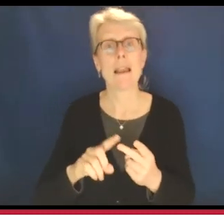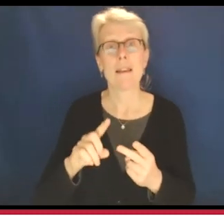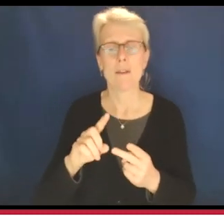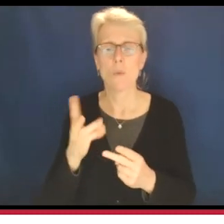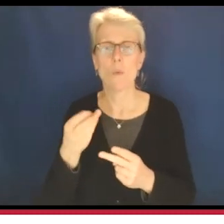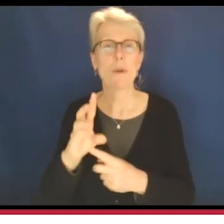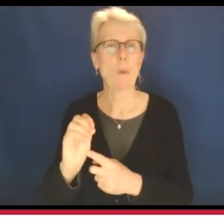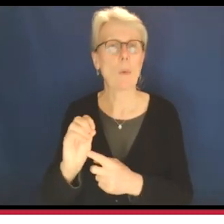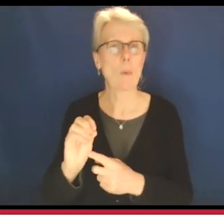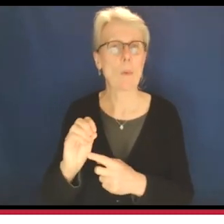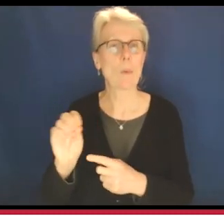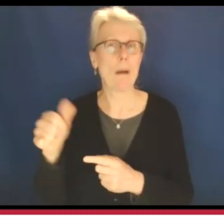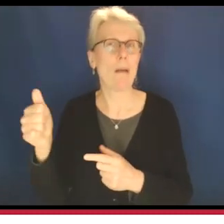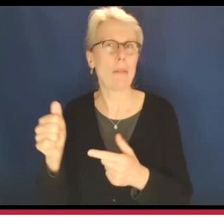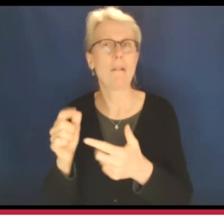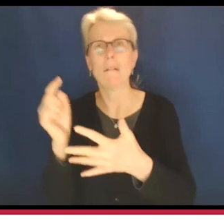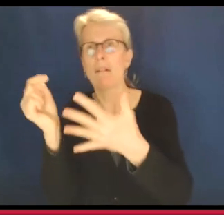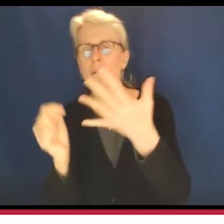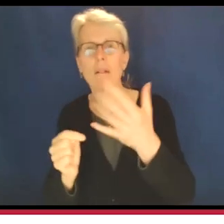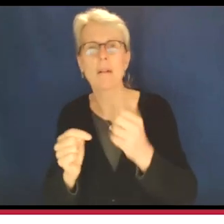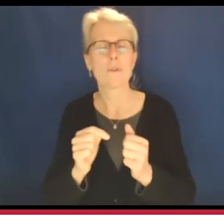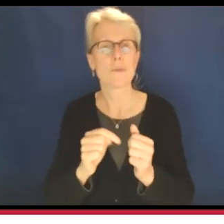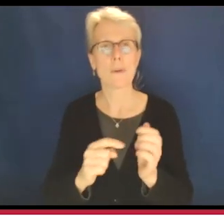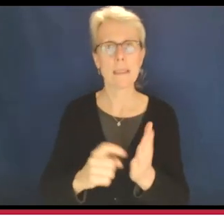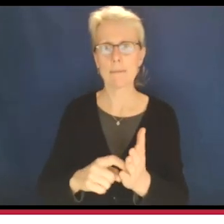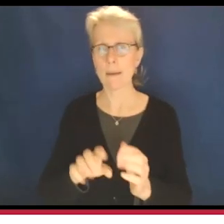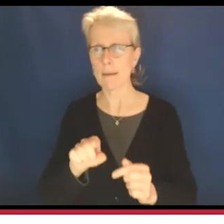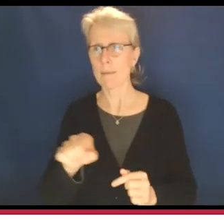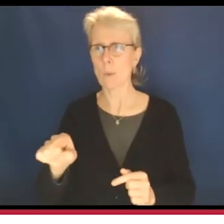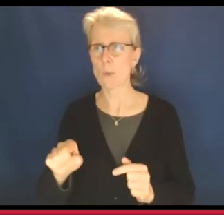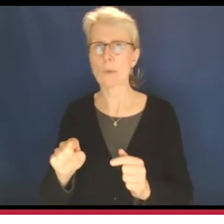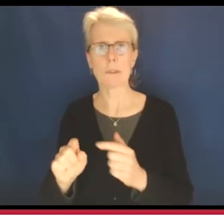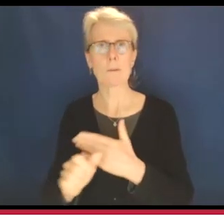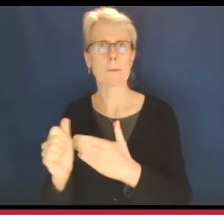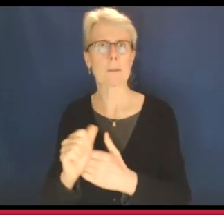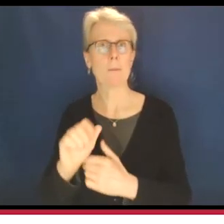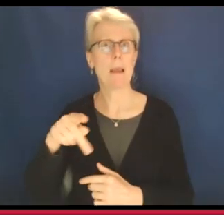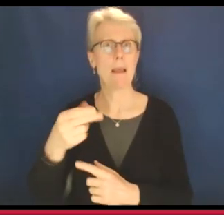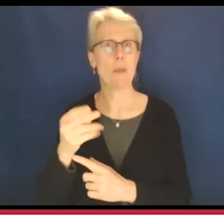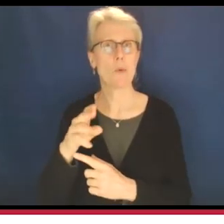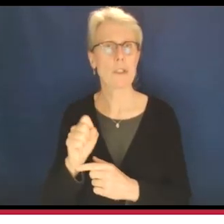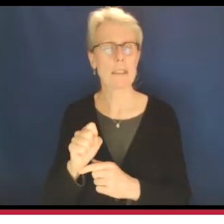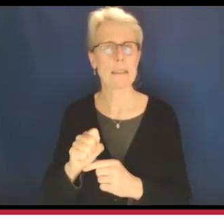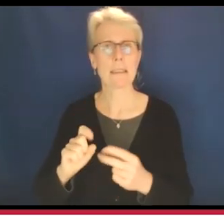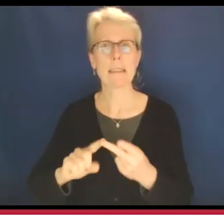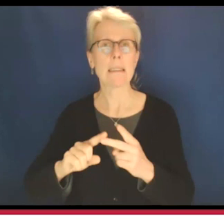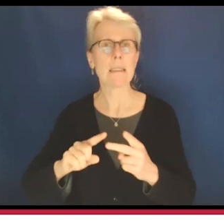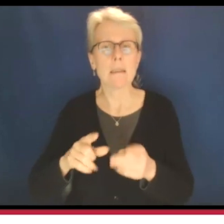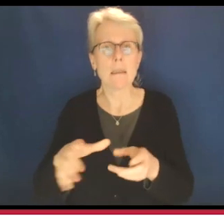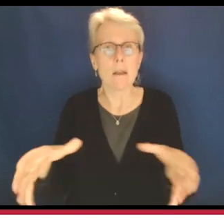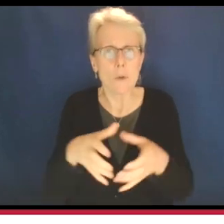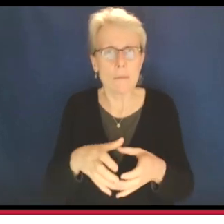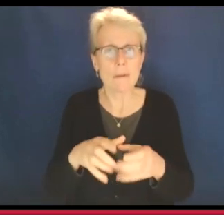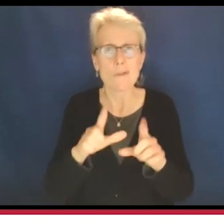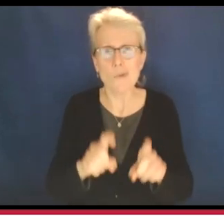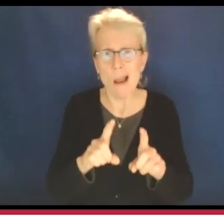Organization and others, to identify high priority pathogens through blueprints, fund clinical trials at the early stages